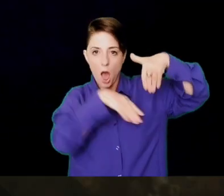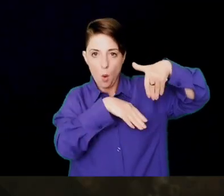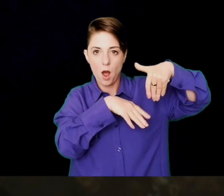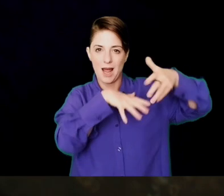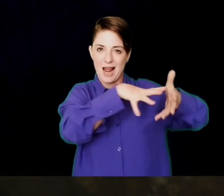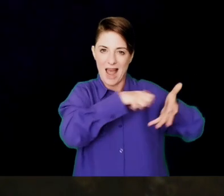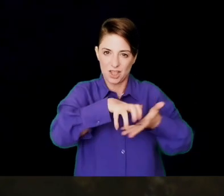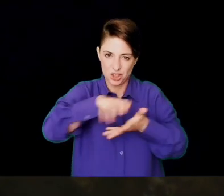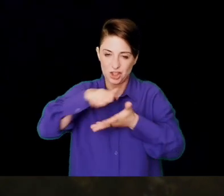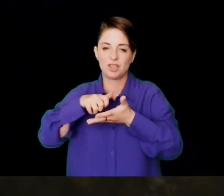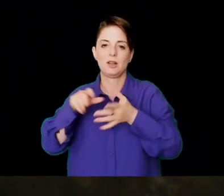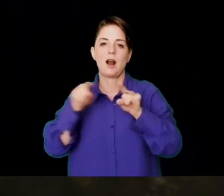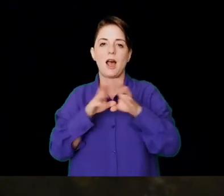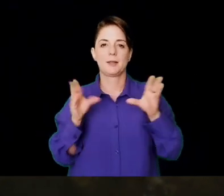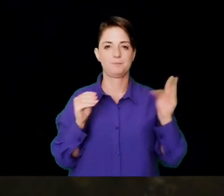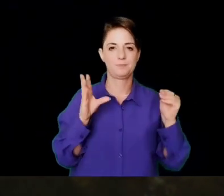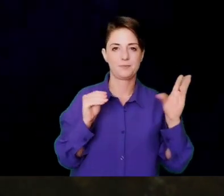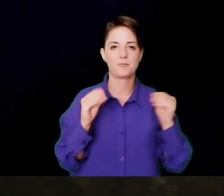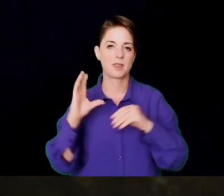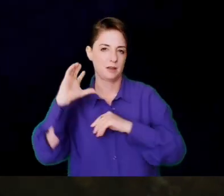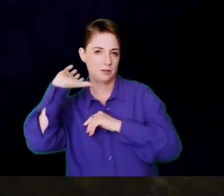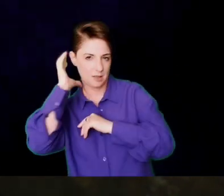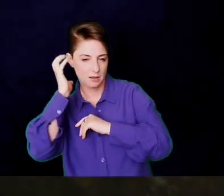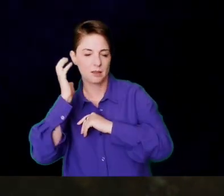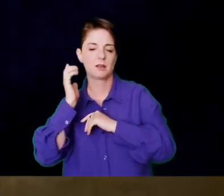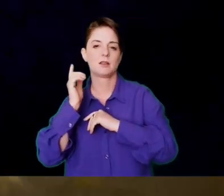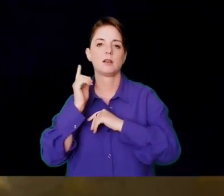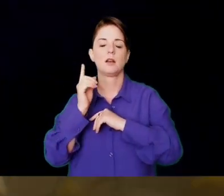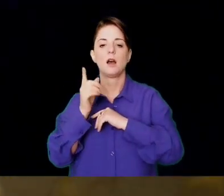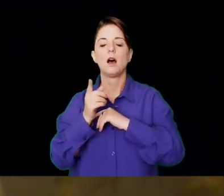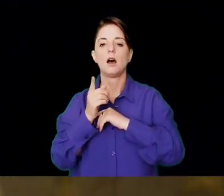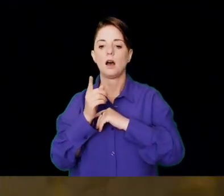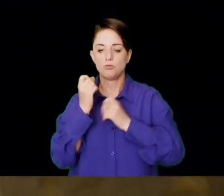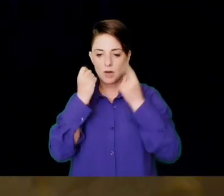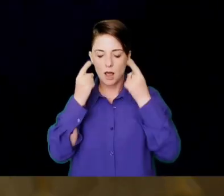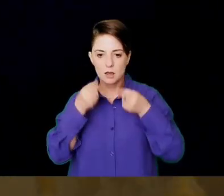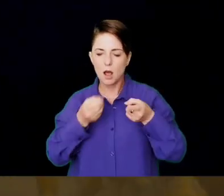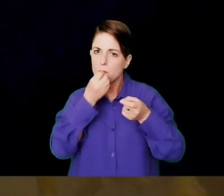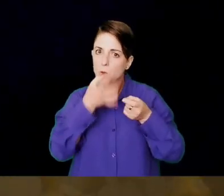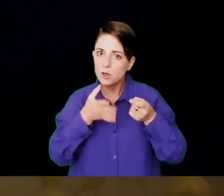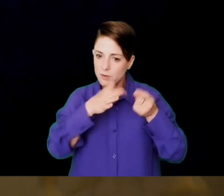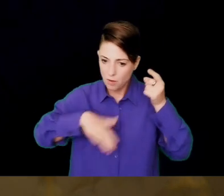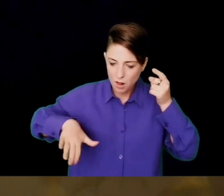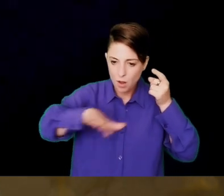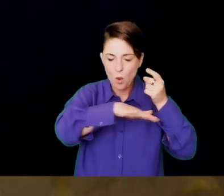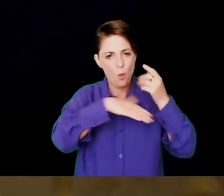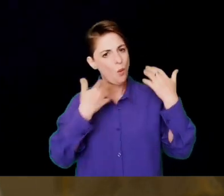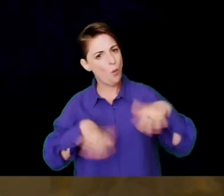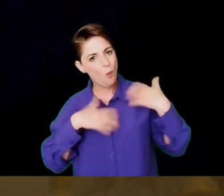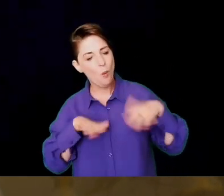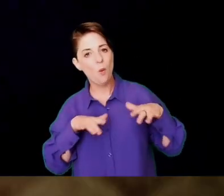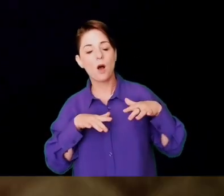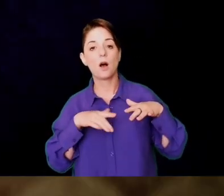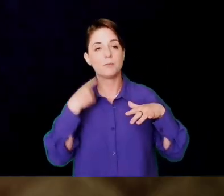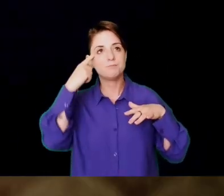like crustaceans and shellfish. At the same time as this realization that this beautiful landscape existed below